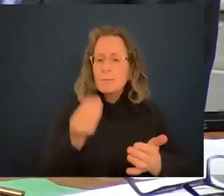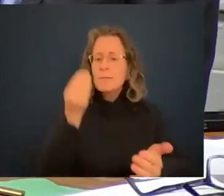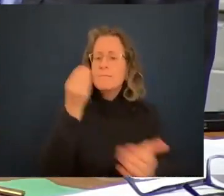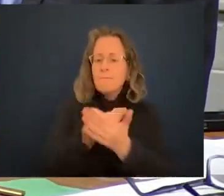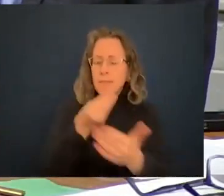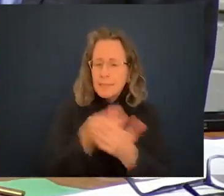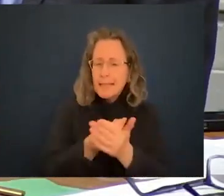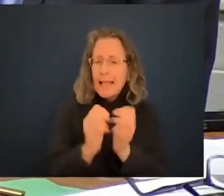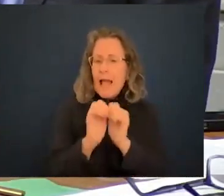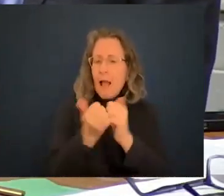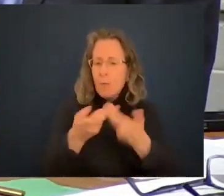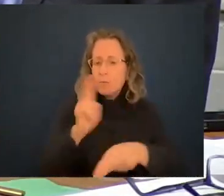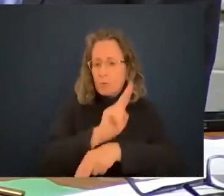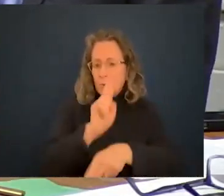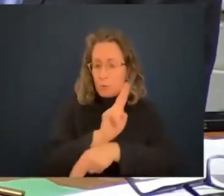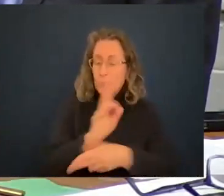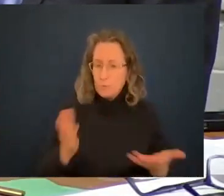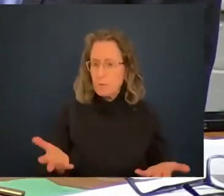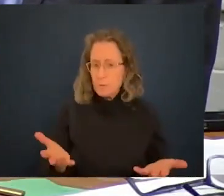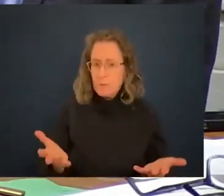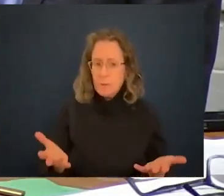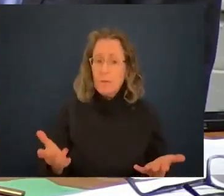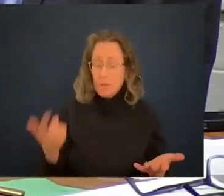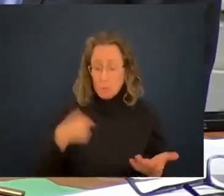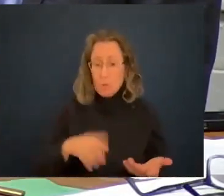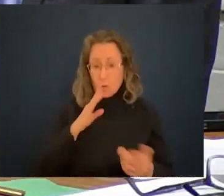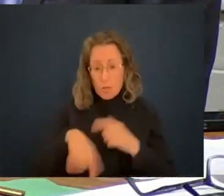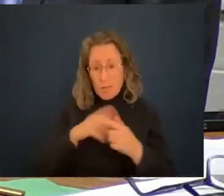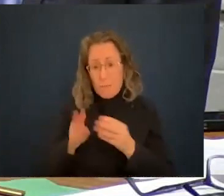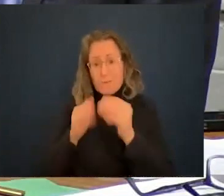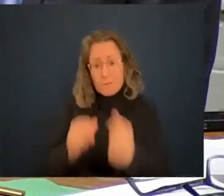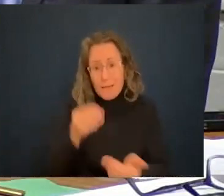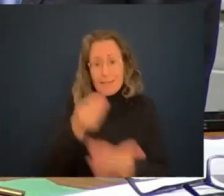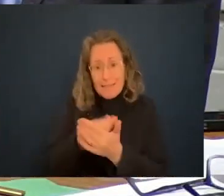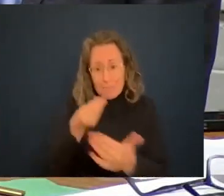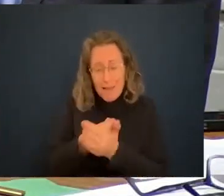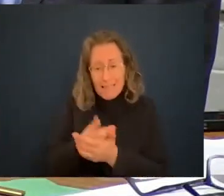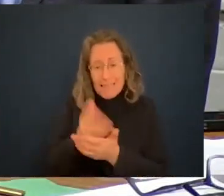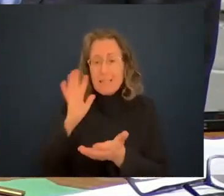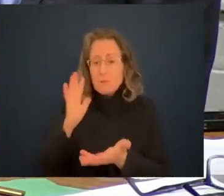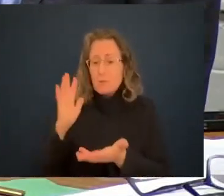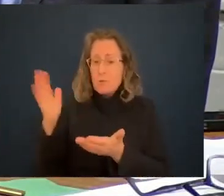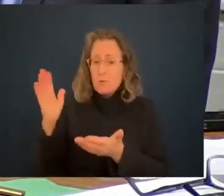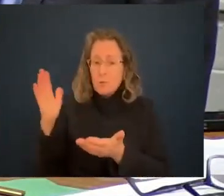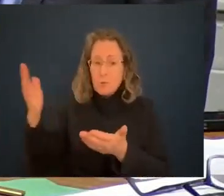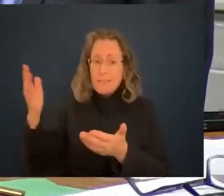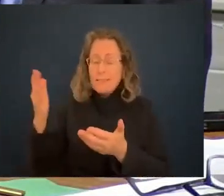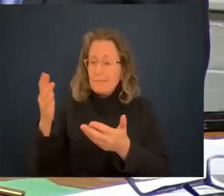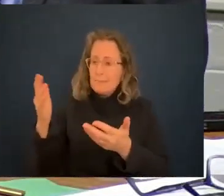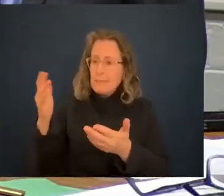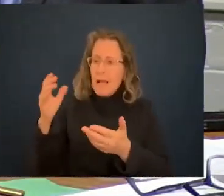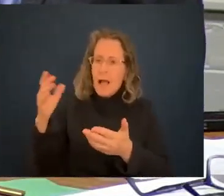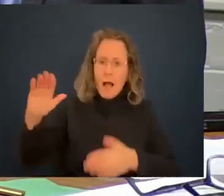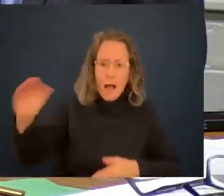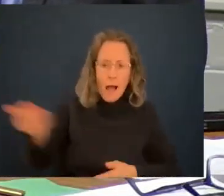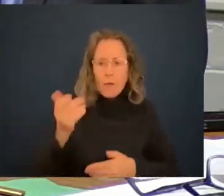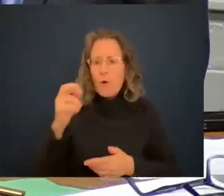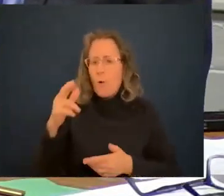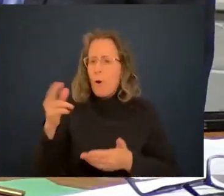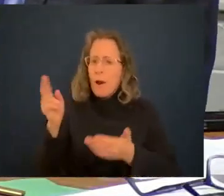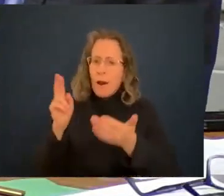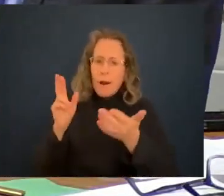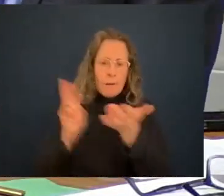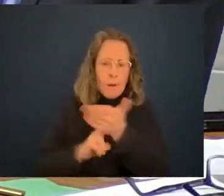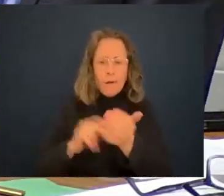what the discussion has been about is spending some of the fund to get expertise to help us with these implementations that's literally like right